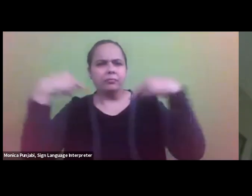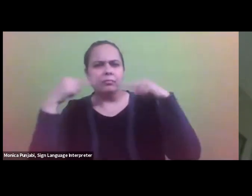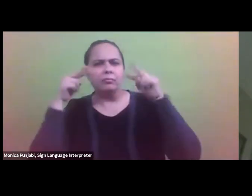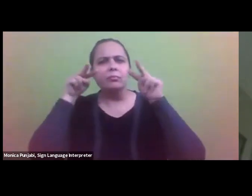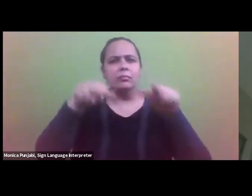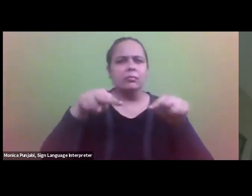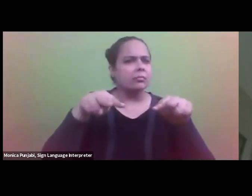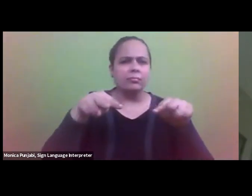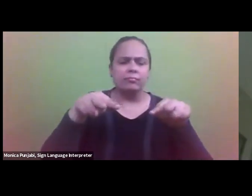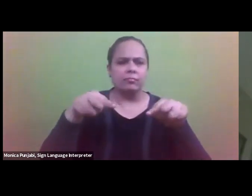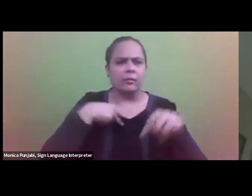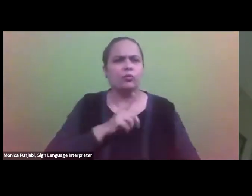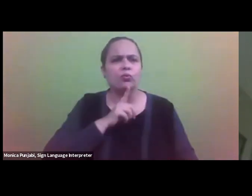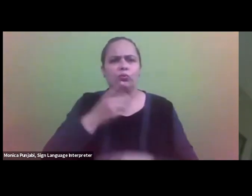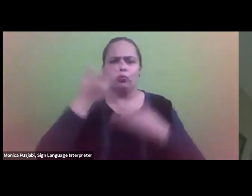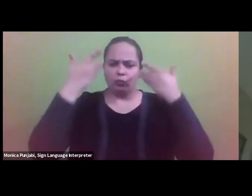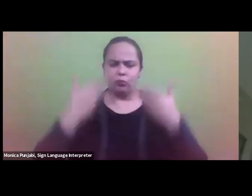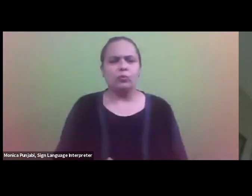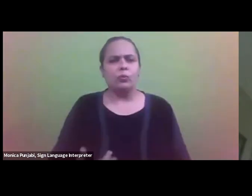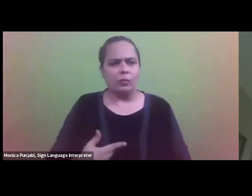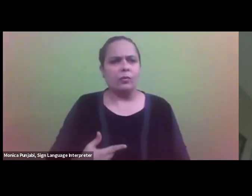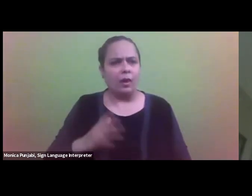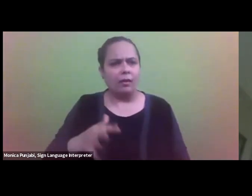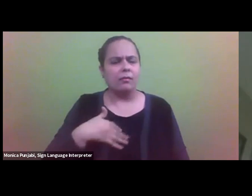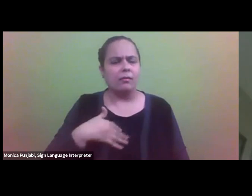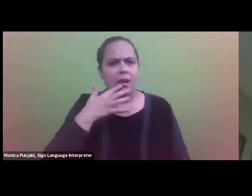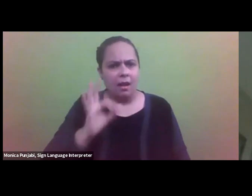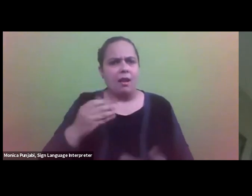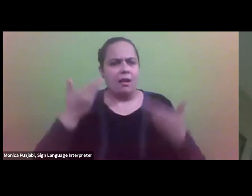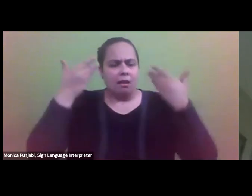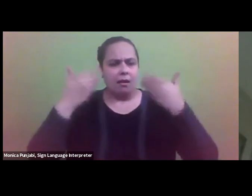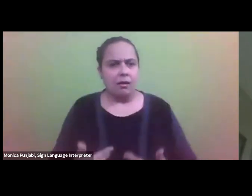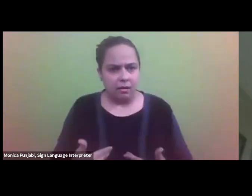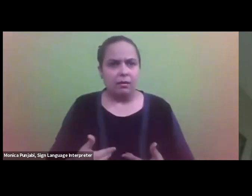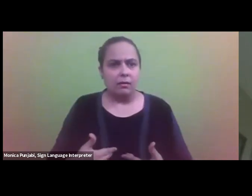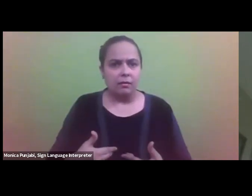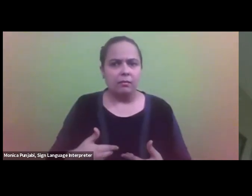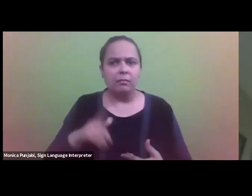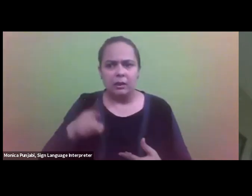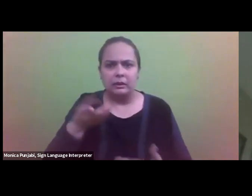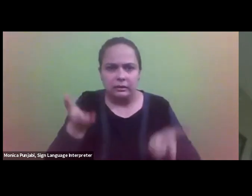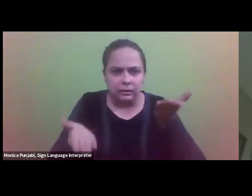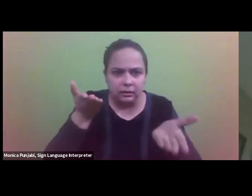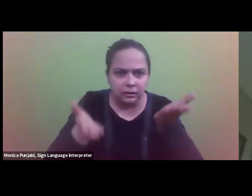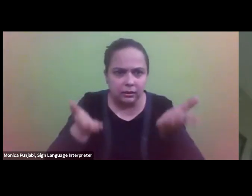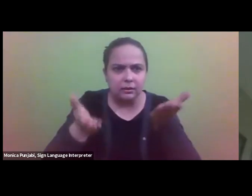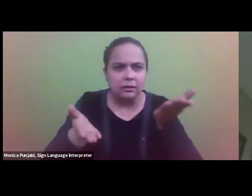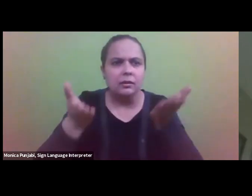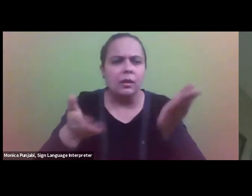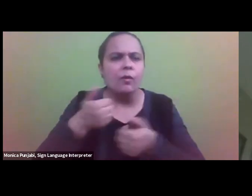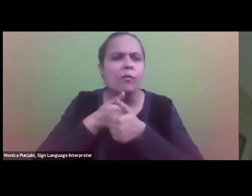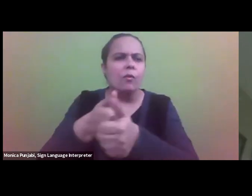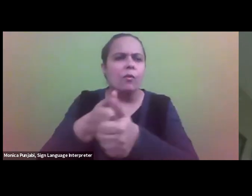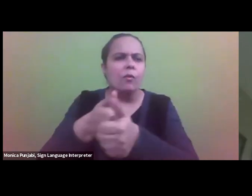our true and full selves. As Ben said, my name is Scott Tickner. I'm the Acting Consul General. And